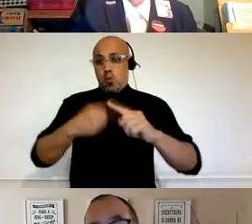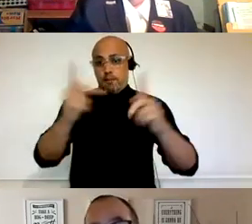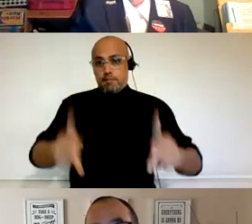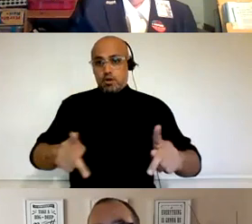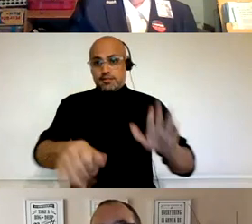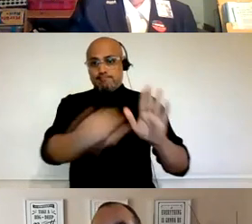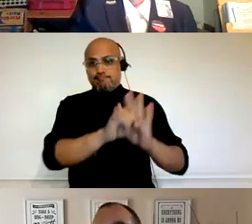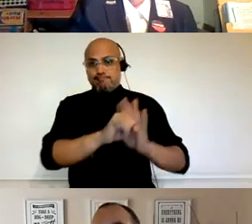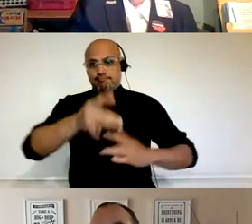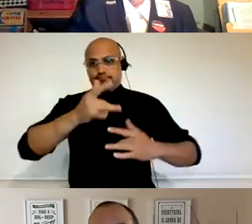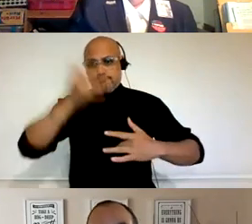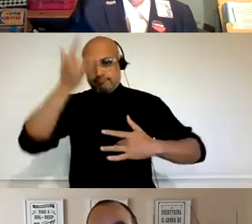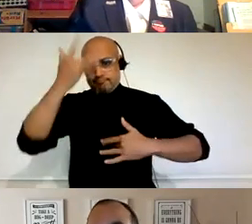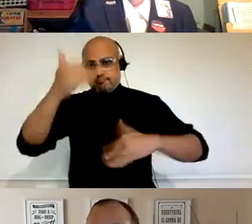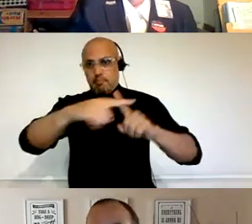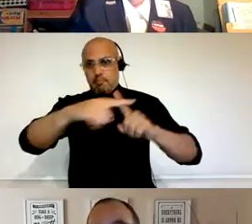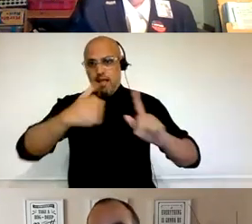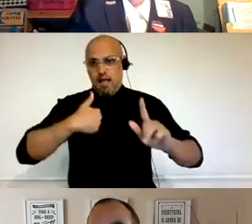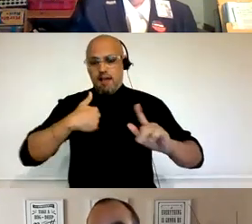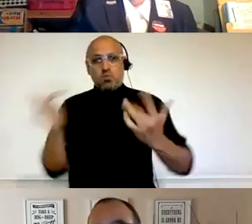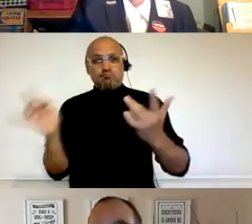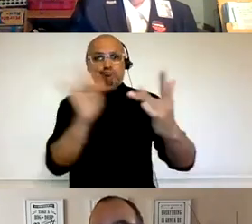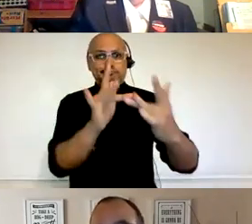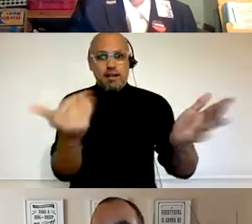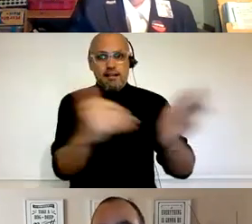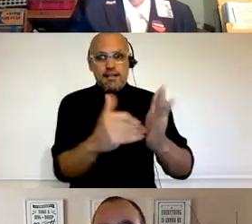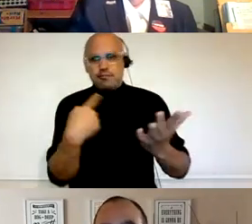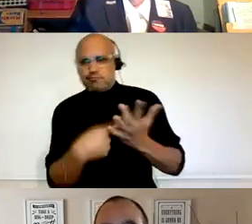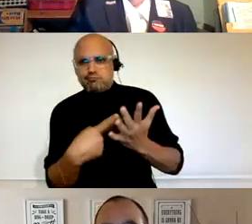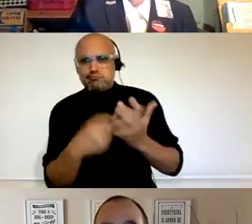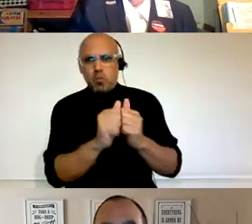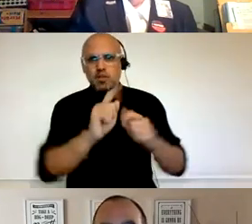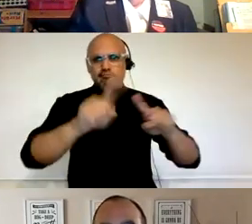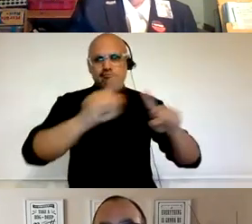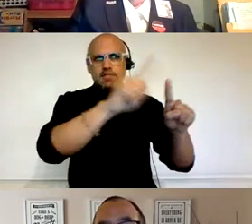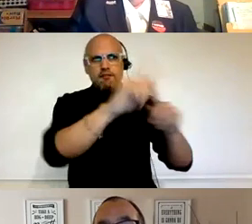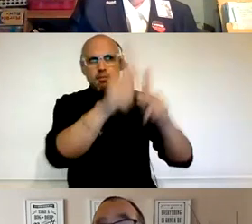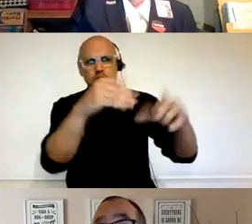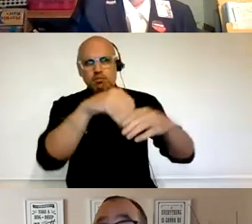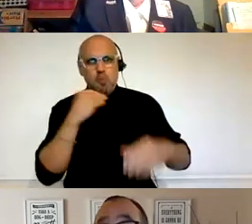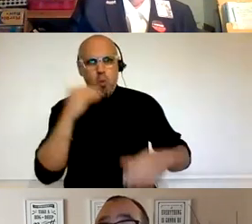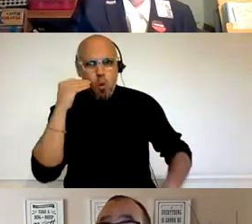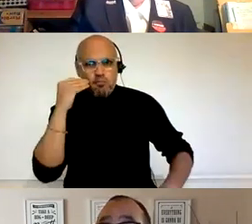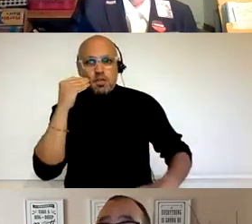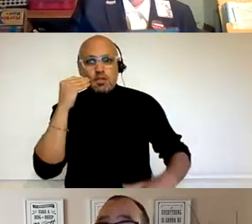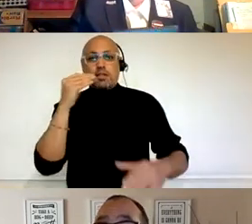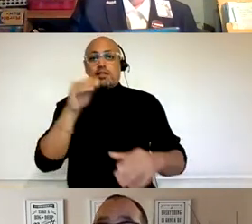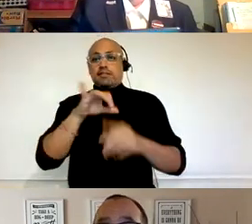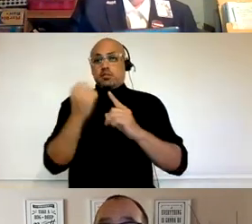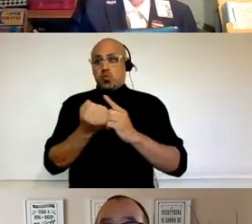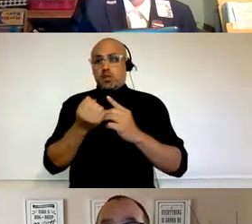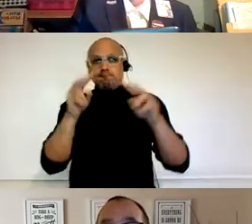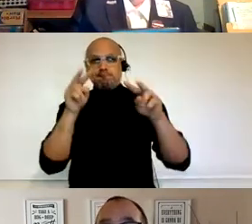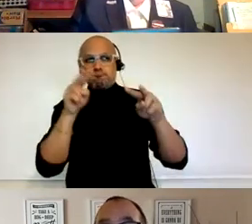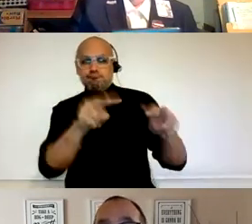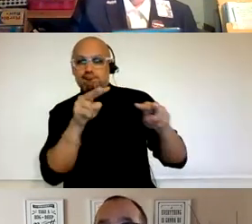as positive, we basically will reach out again, talk with their different household contacts, and then this case will continue to be